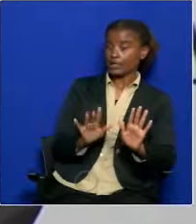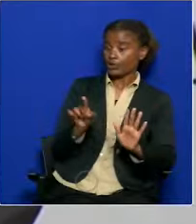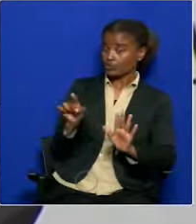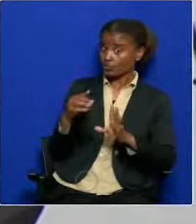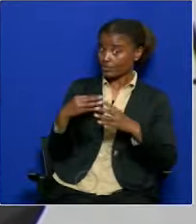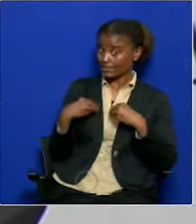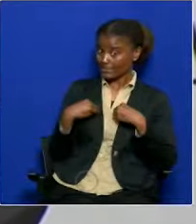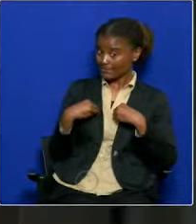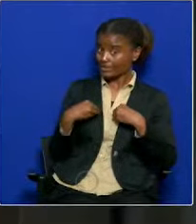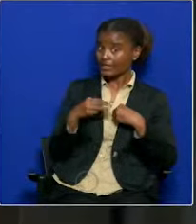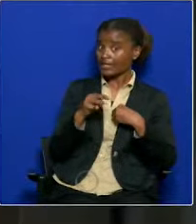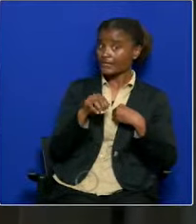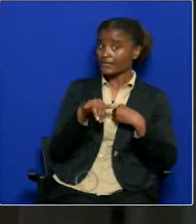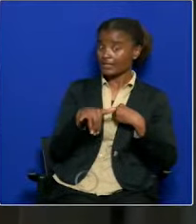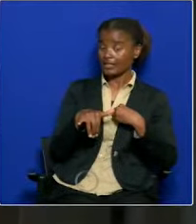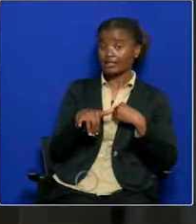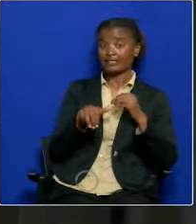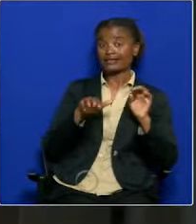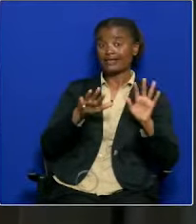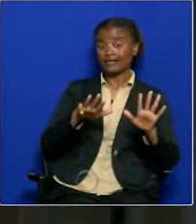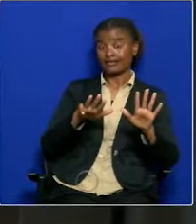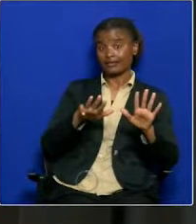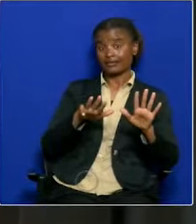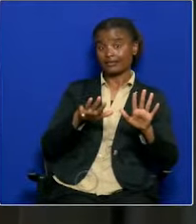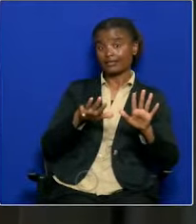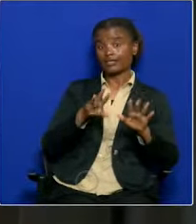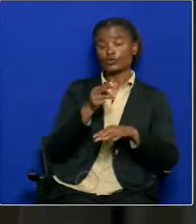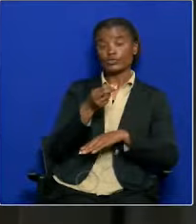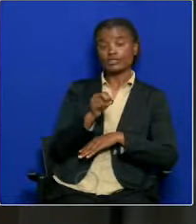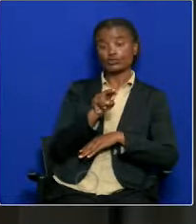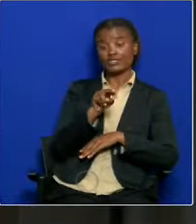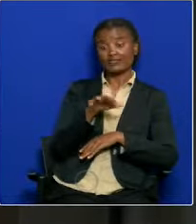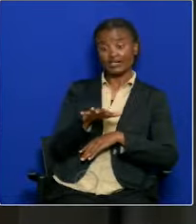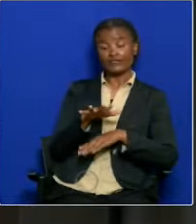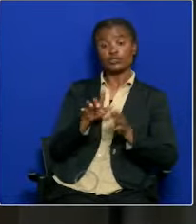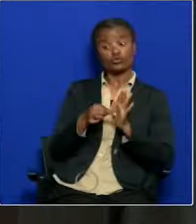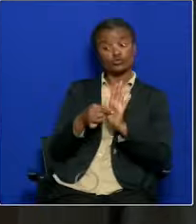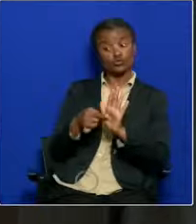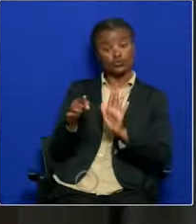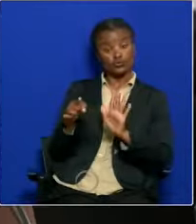it shows us is that you called Mr. Matlala. Exactly. Thank you.